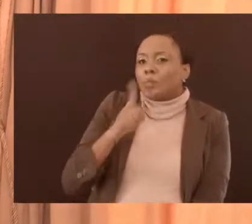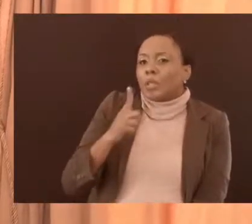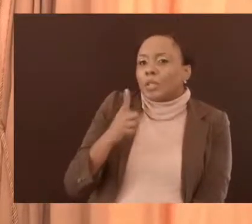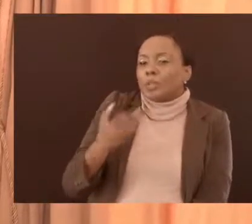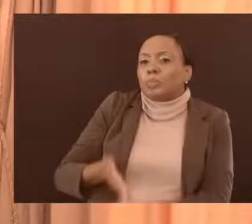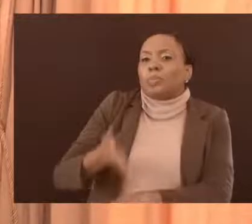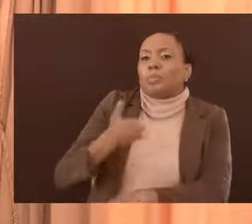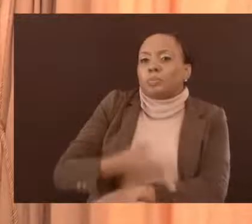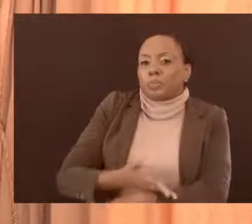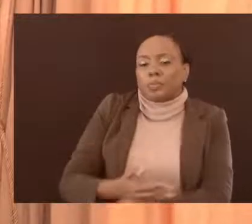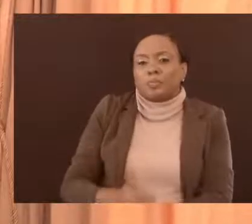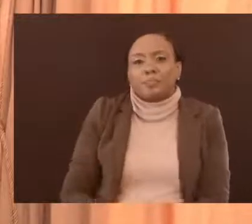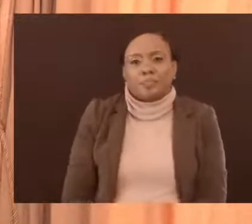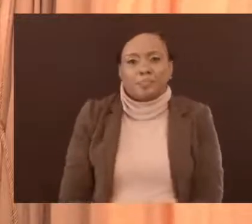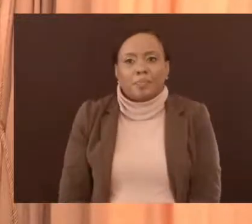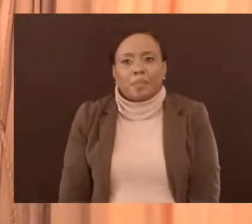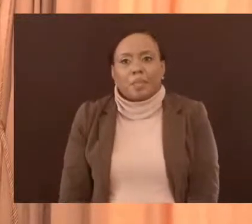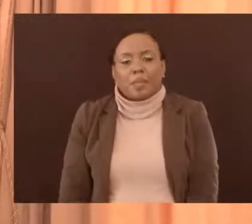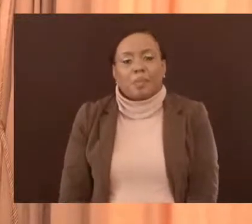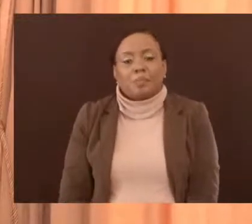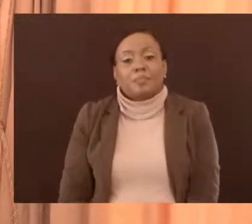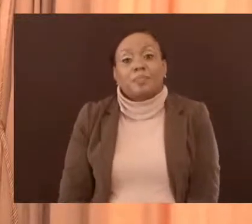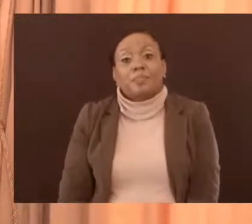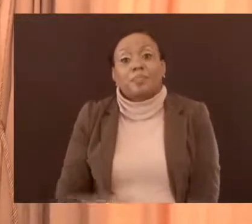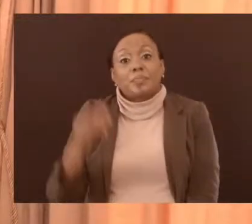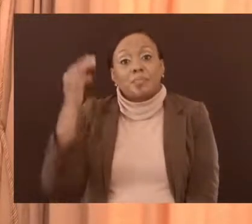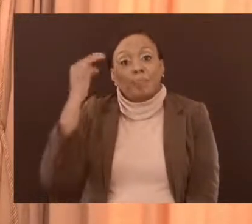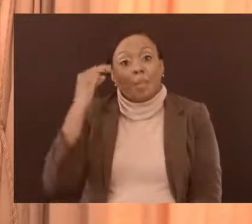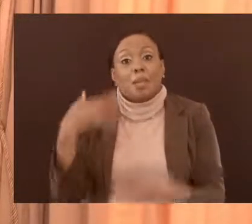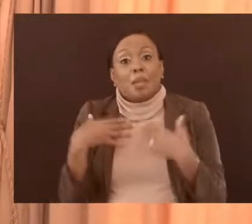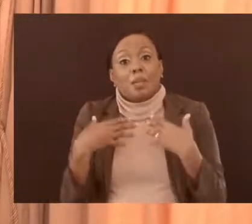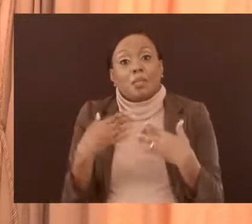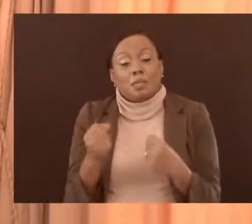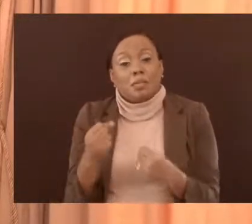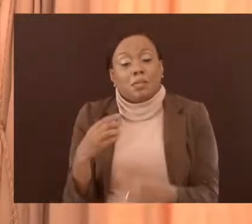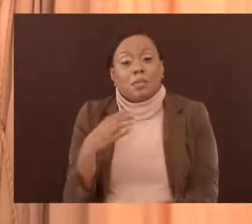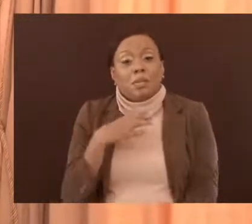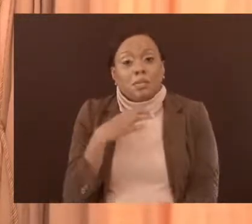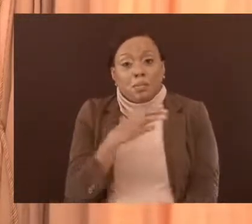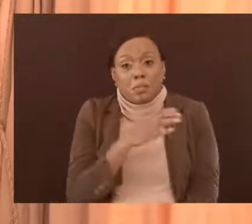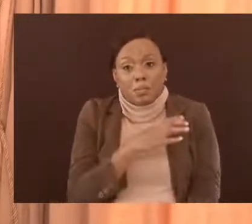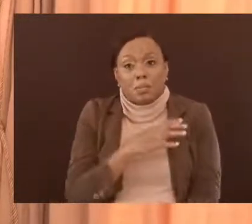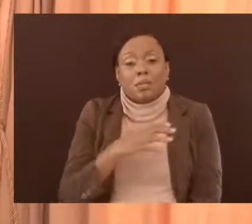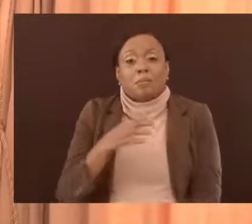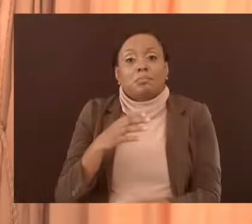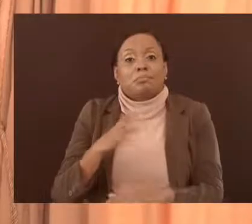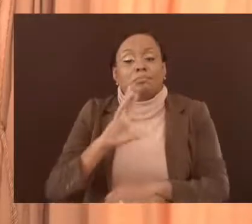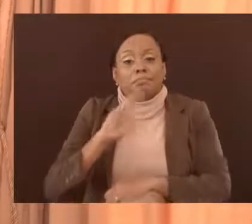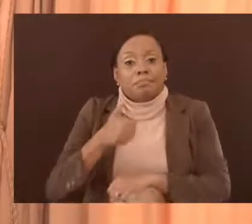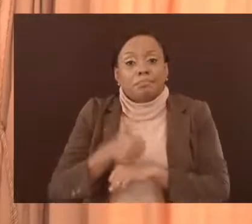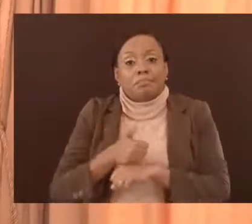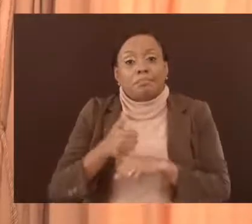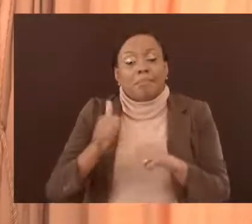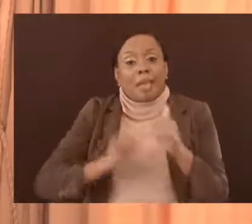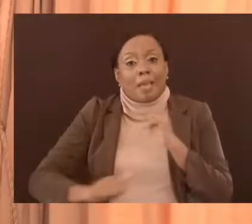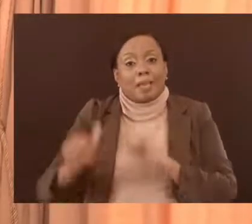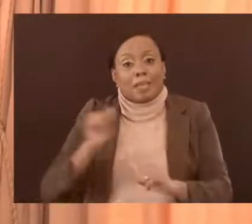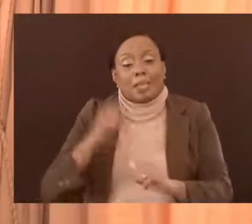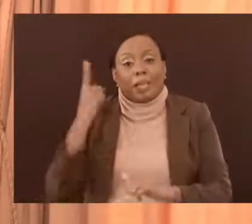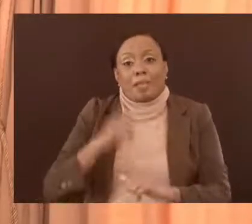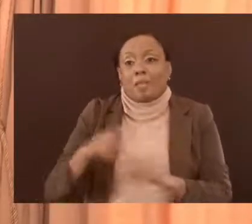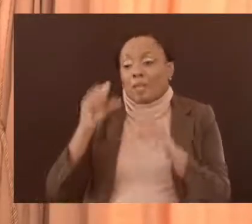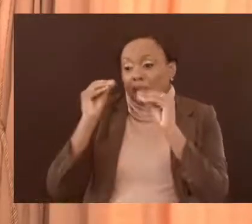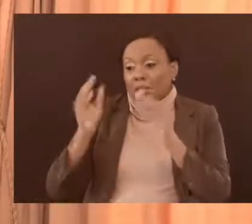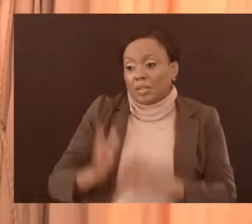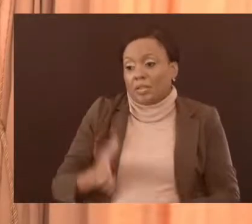Mental Health and Wellness Committee is also organizing a number of activities for teachers and for